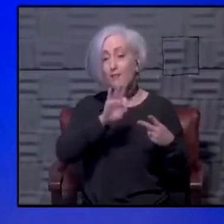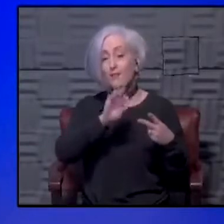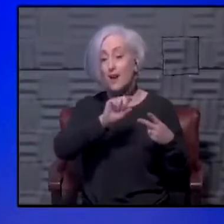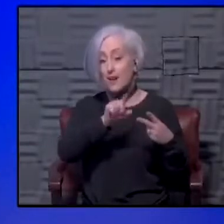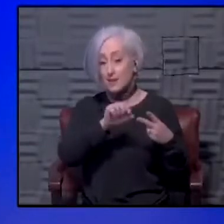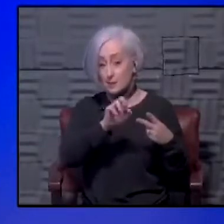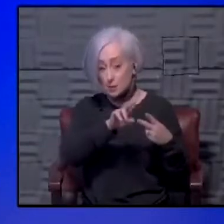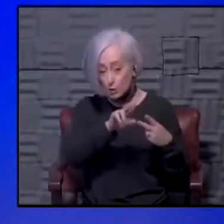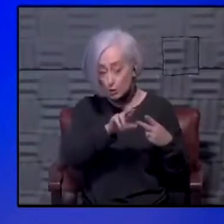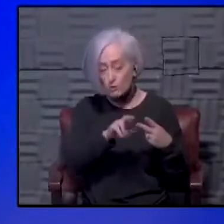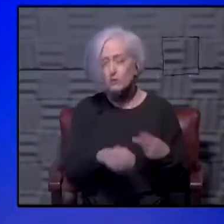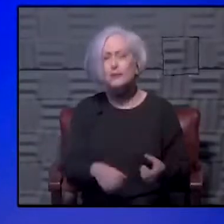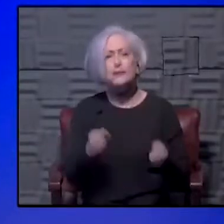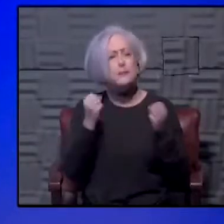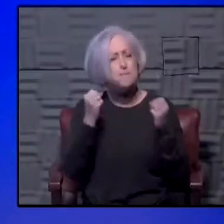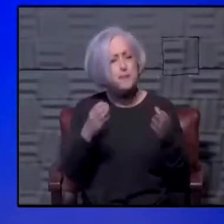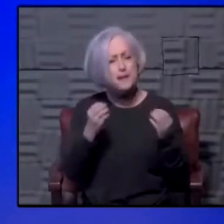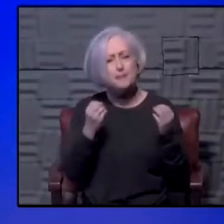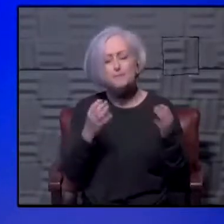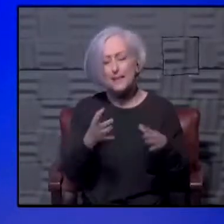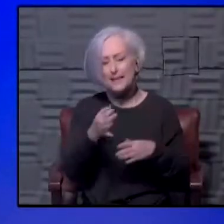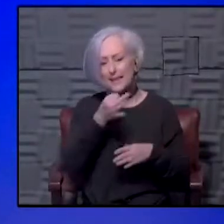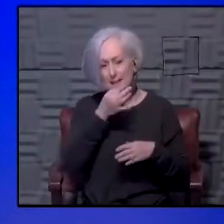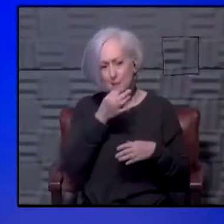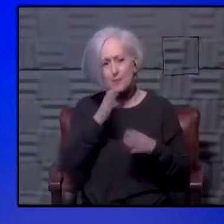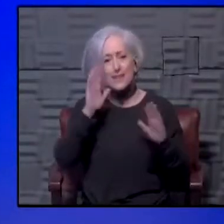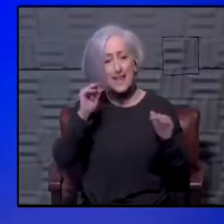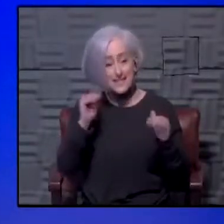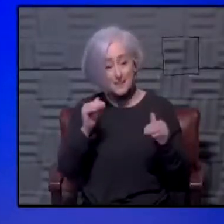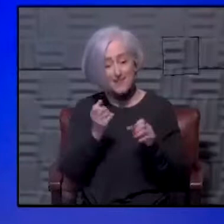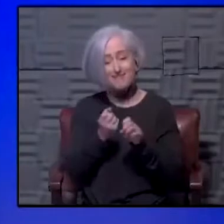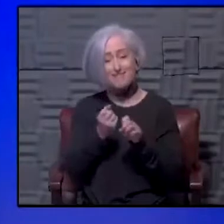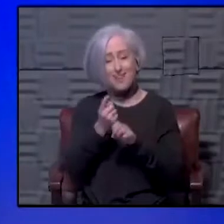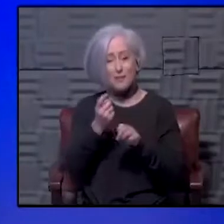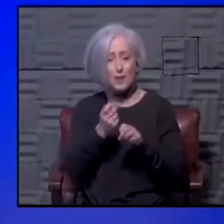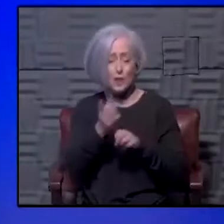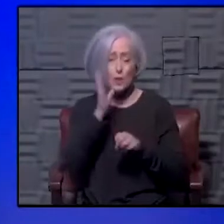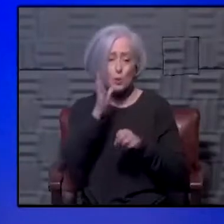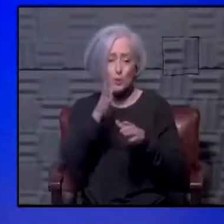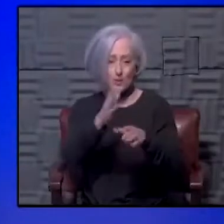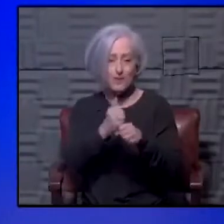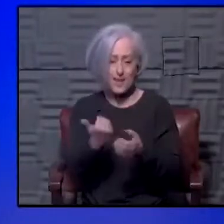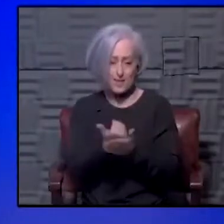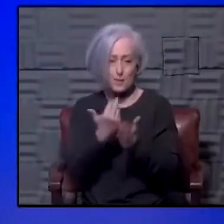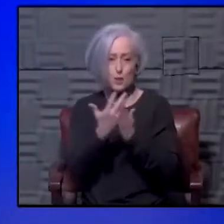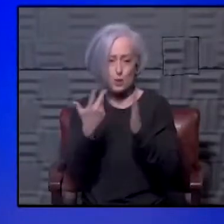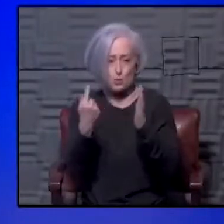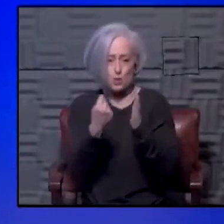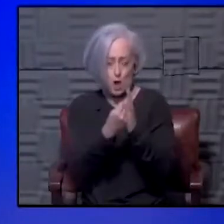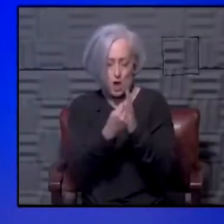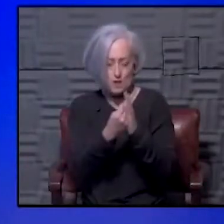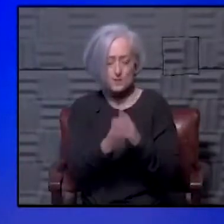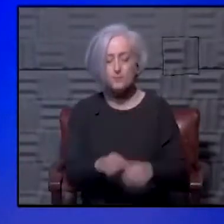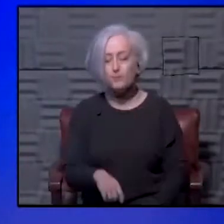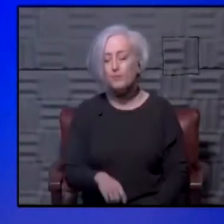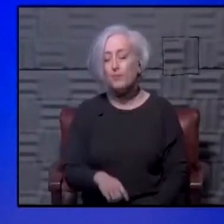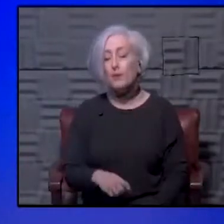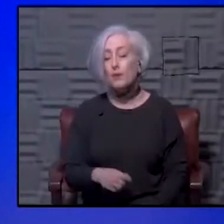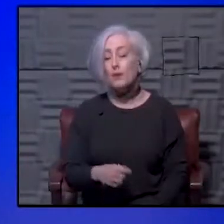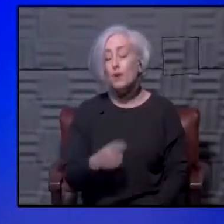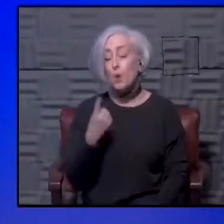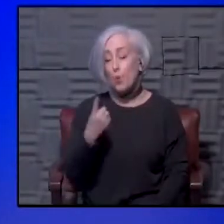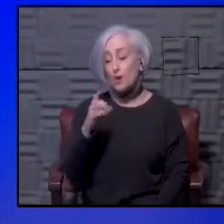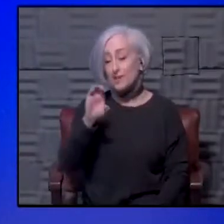many people, many experts do anticipate boosters, a yearly booster. I think we heard one of the CEOs of one of the vaccine